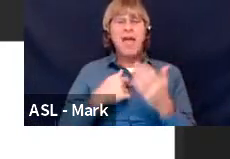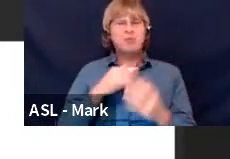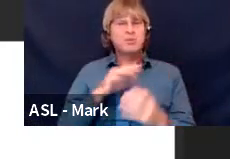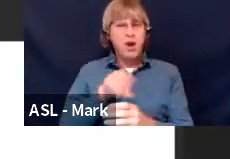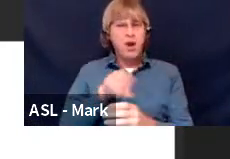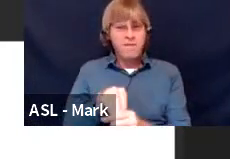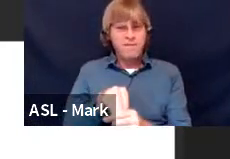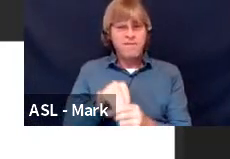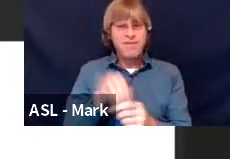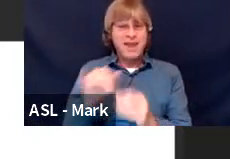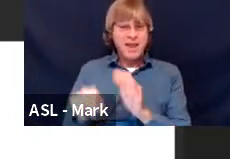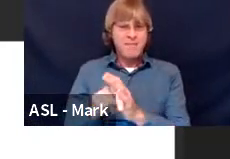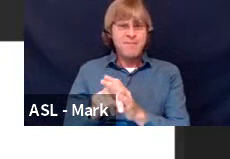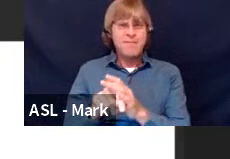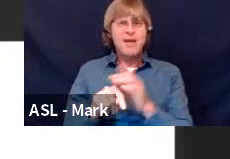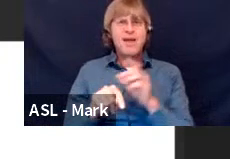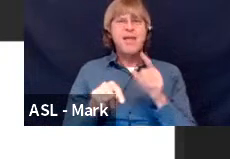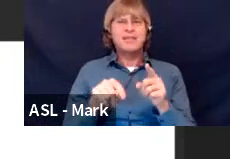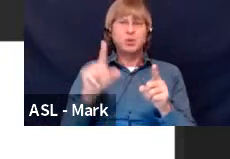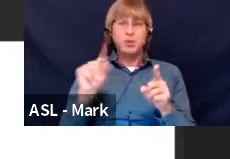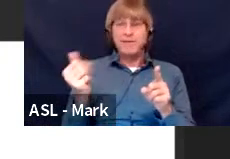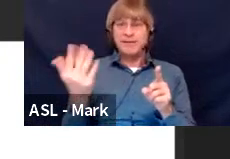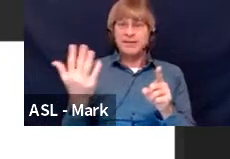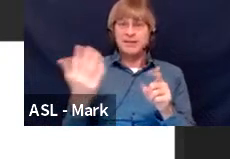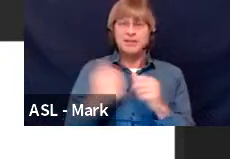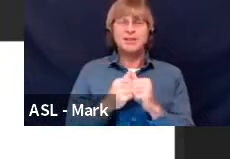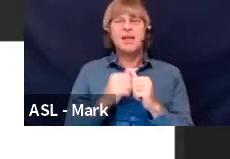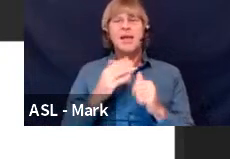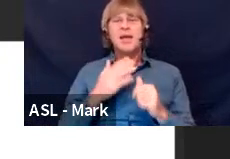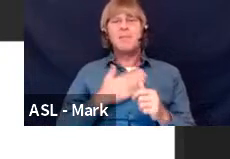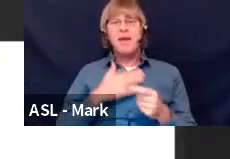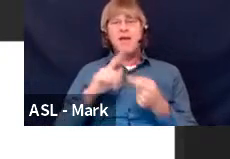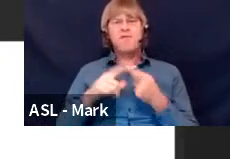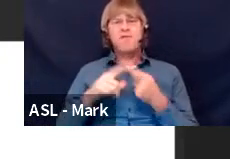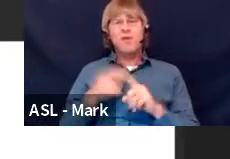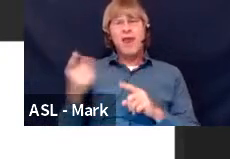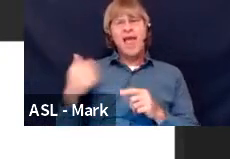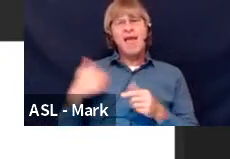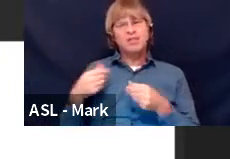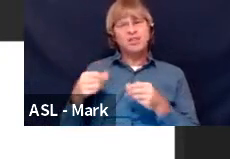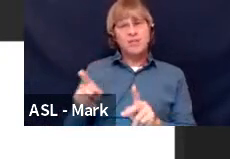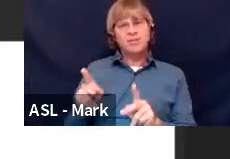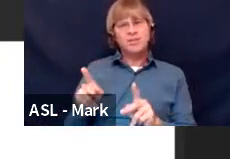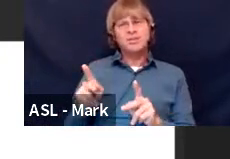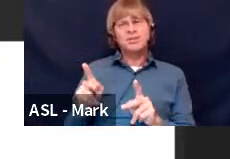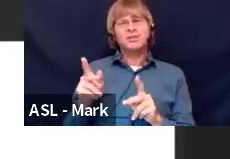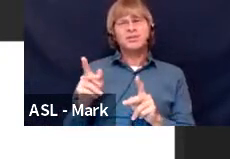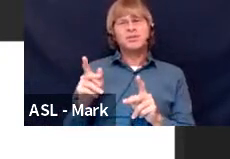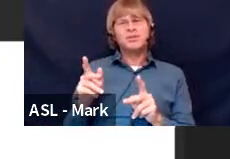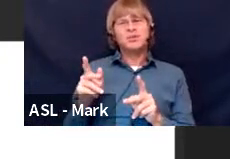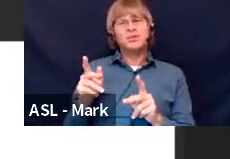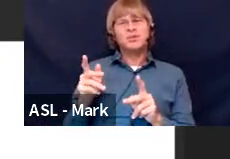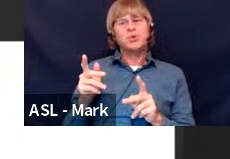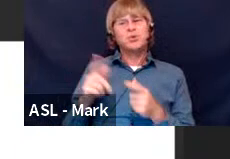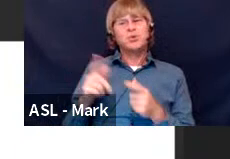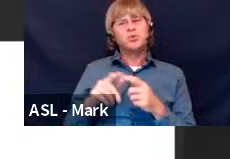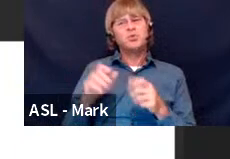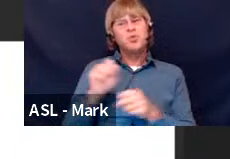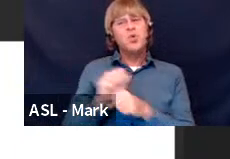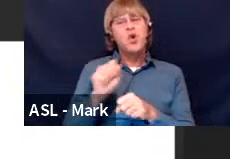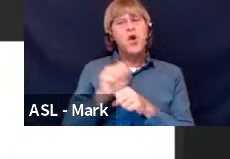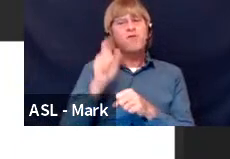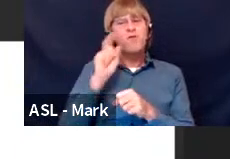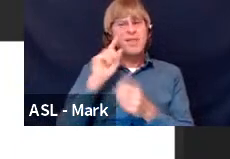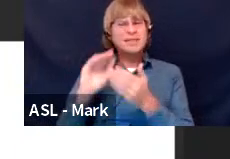of at that time. This is 2015. And a friend of mine had an opportunity to do work for